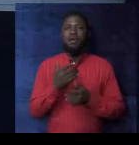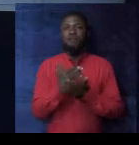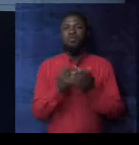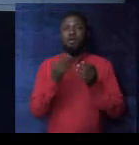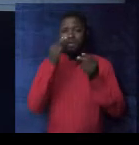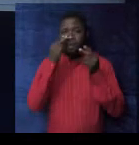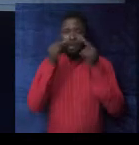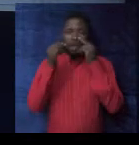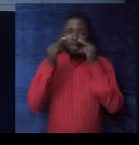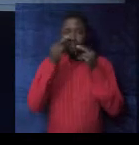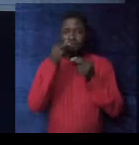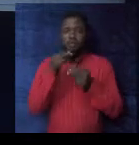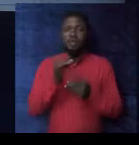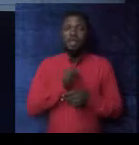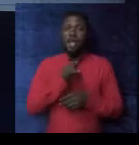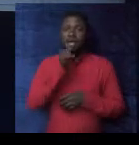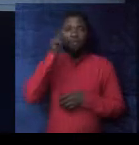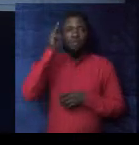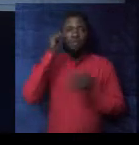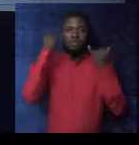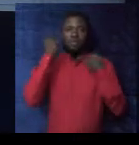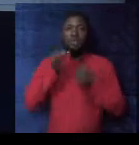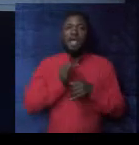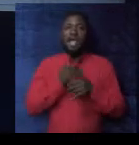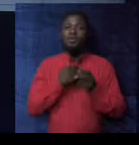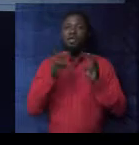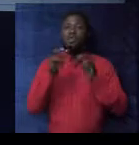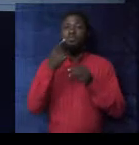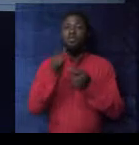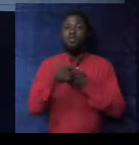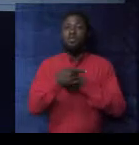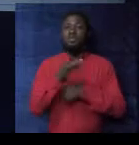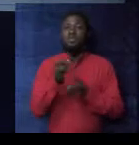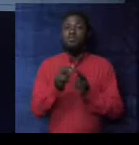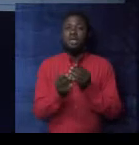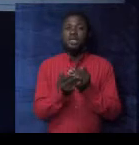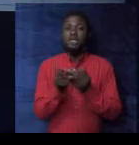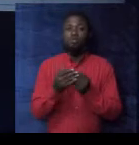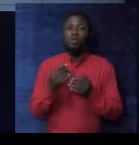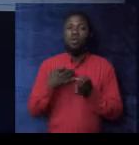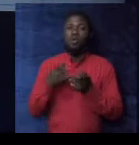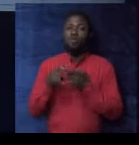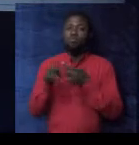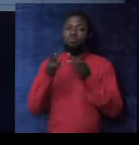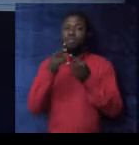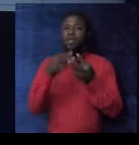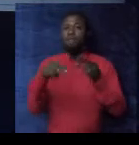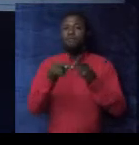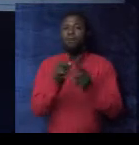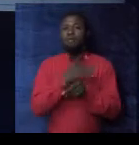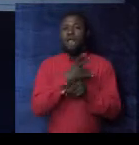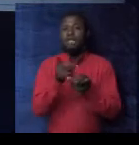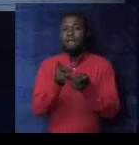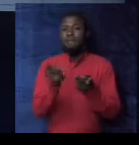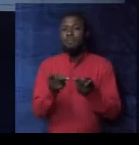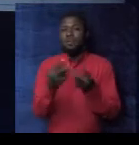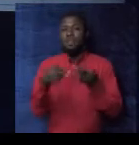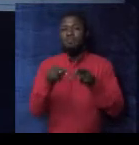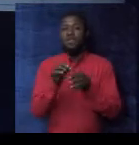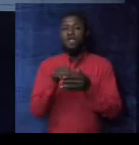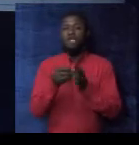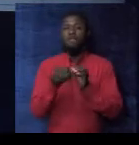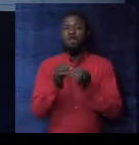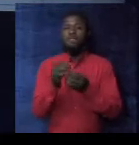to have some fun. I'm Uncle Agbaje. Our topic for today is a very simple one. We'll be looking at value and place